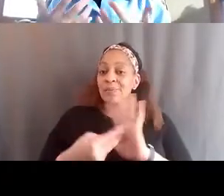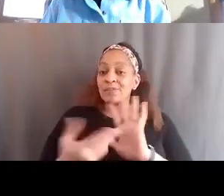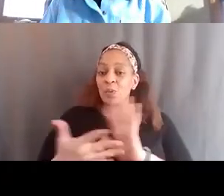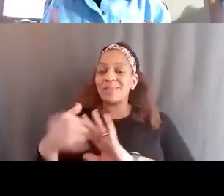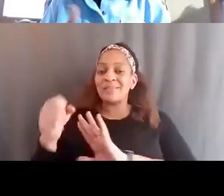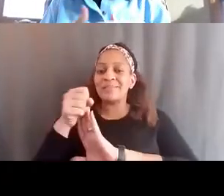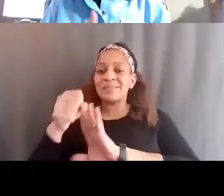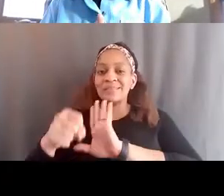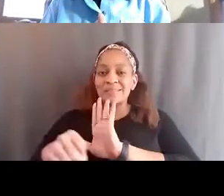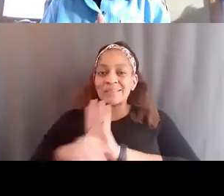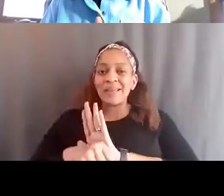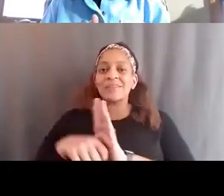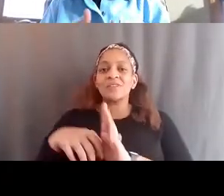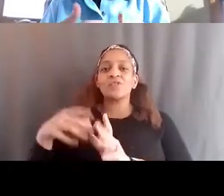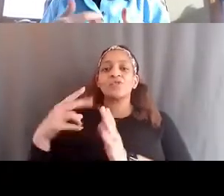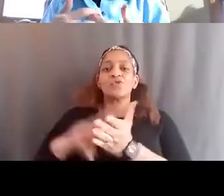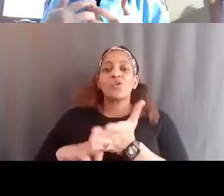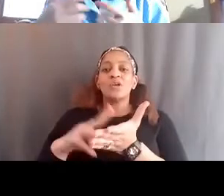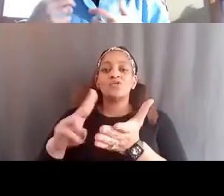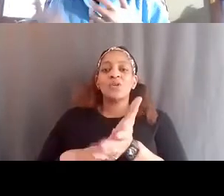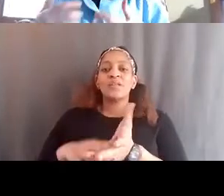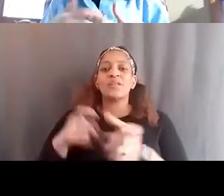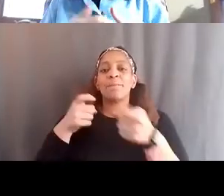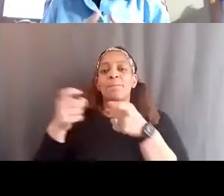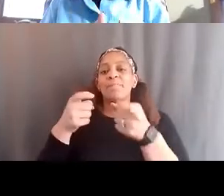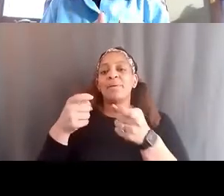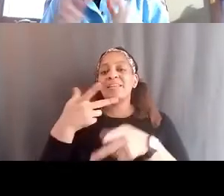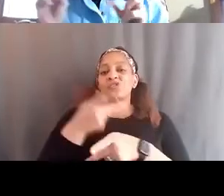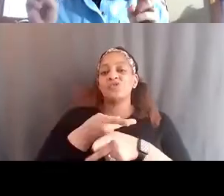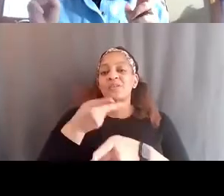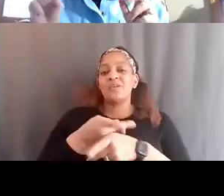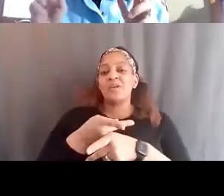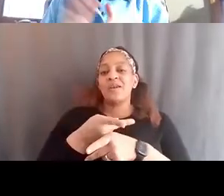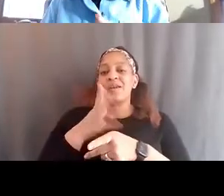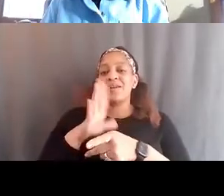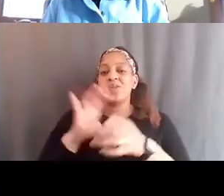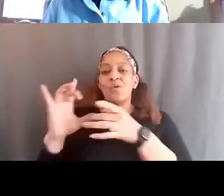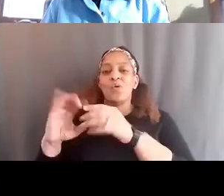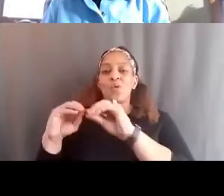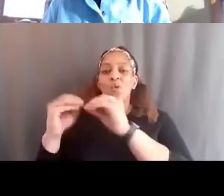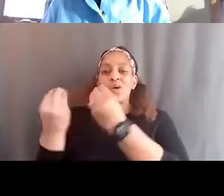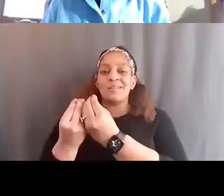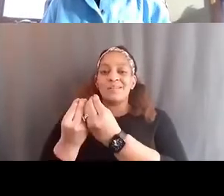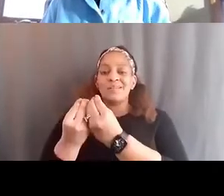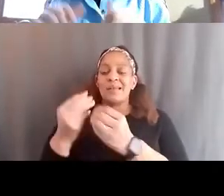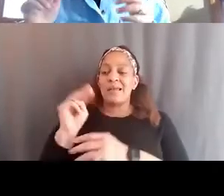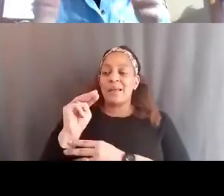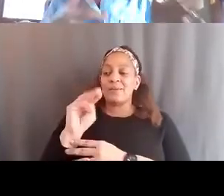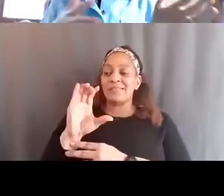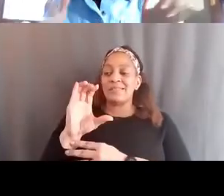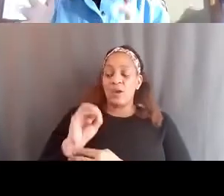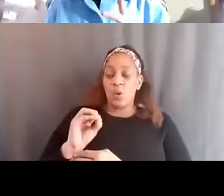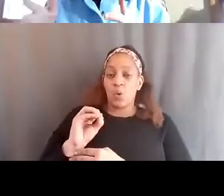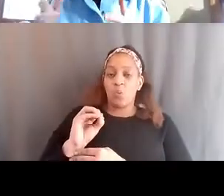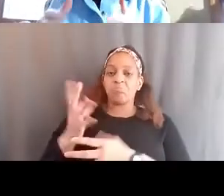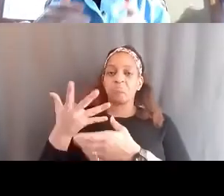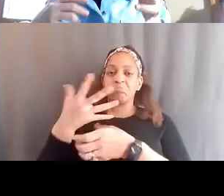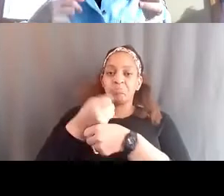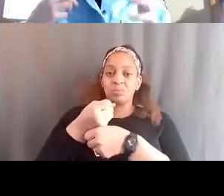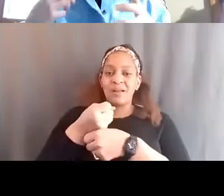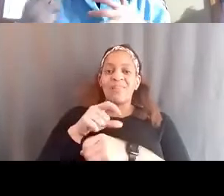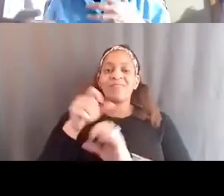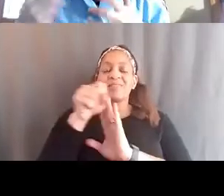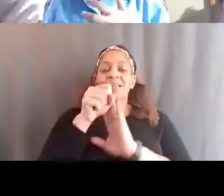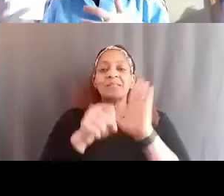with managed care organizations, sometimes called MCOs for short. And the state no